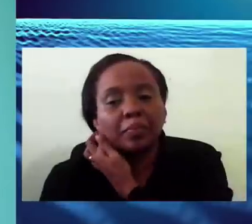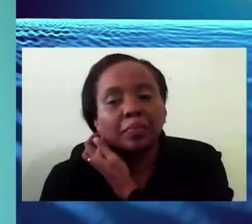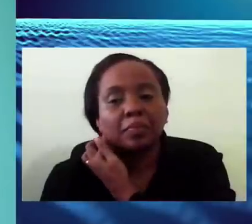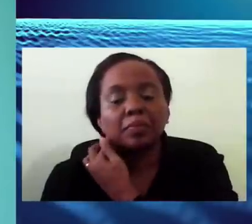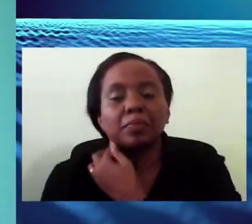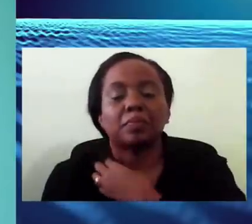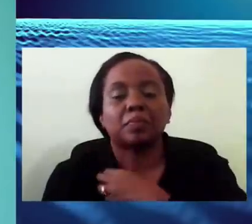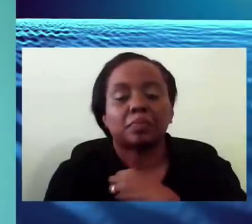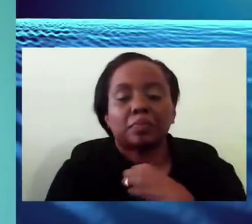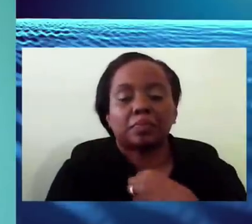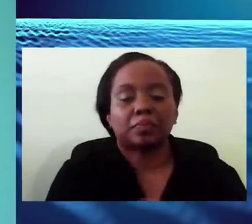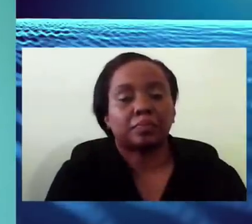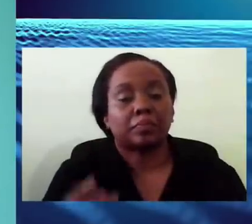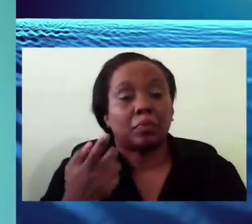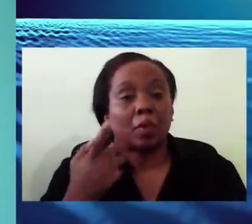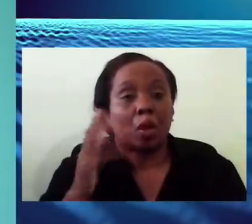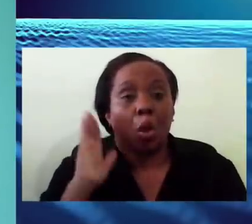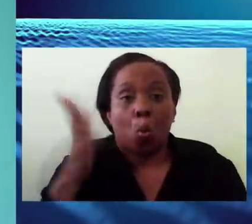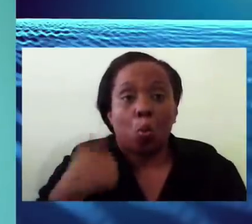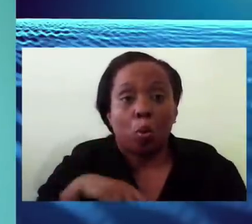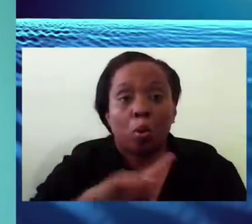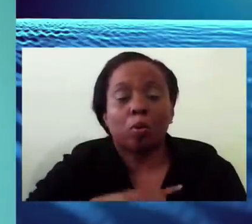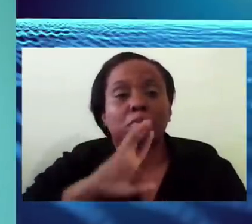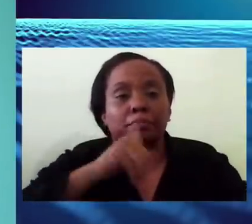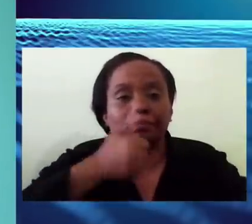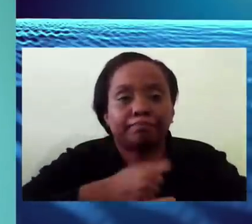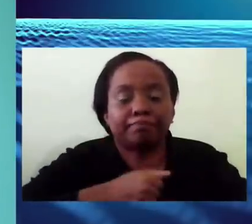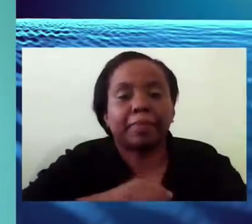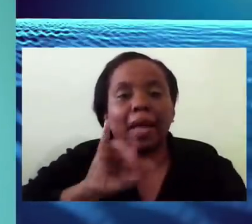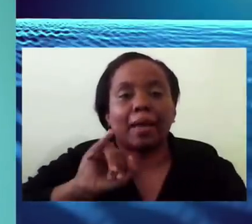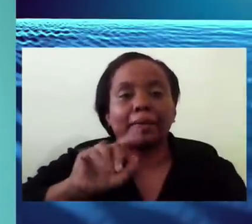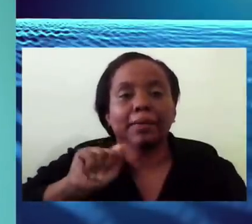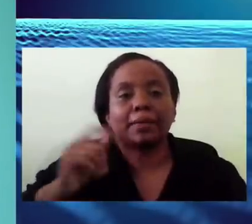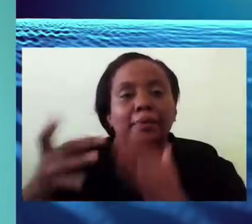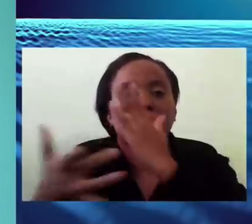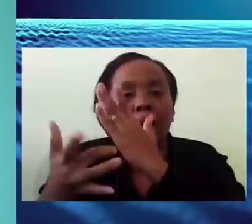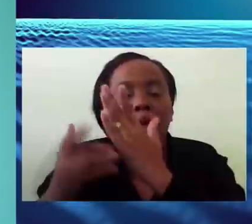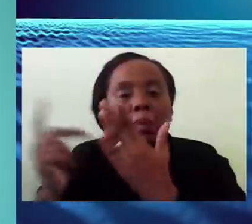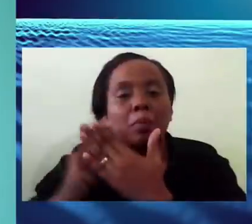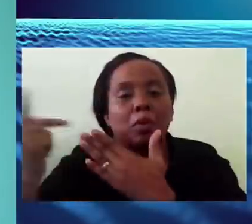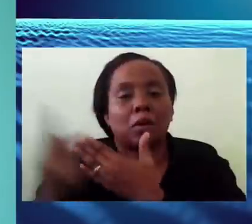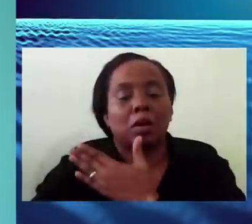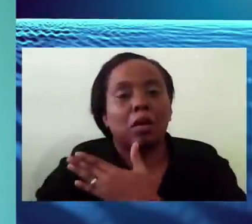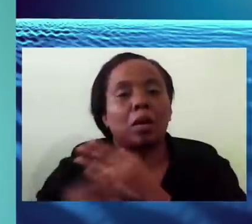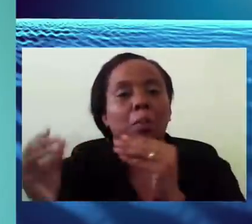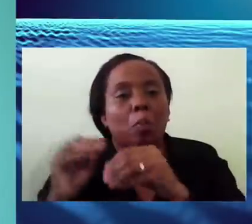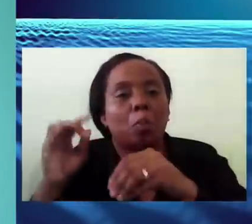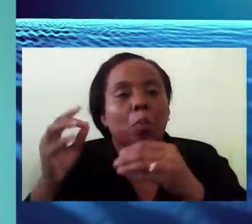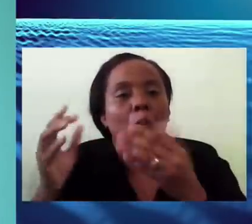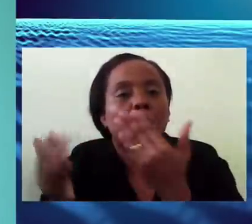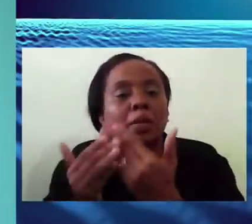or electronic framework that would make it a little easier for vaccinated persons from